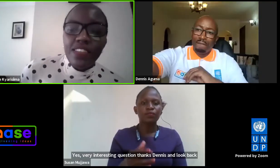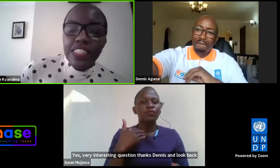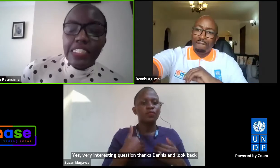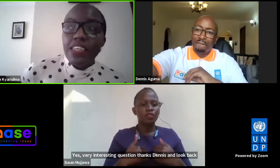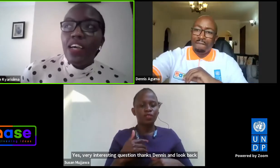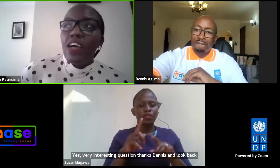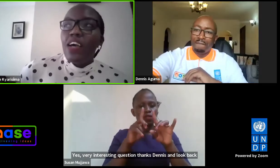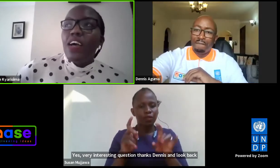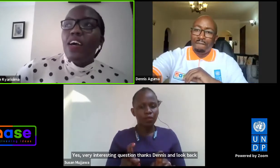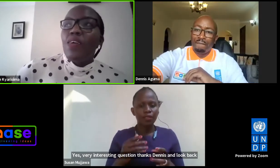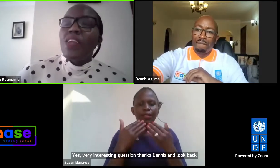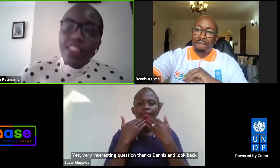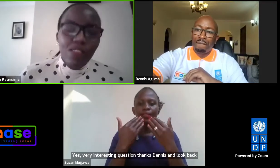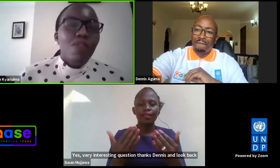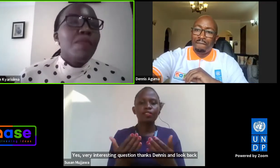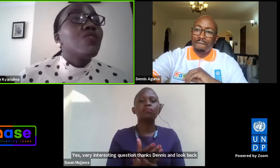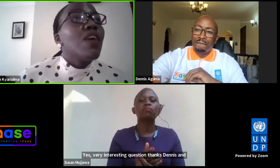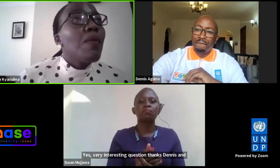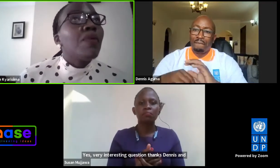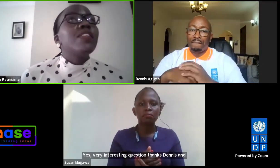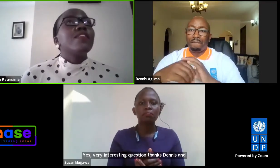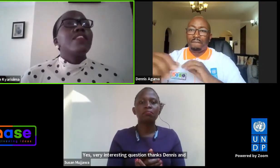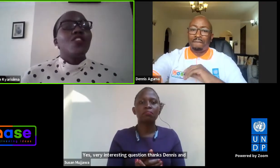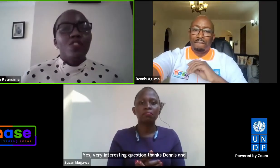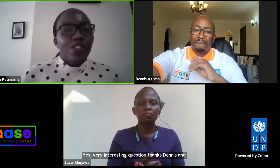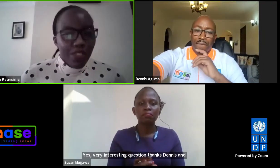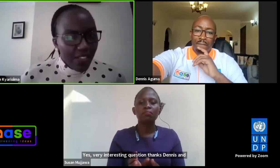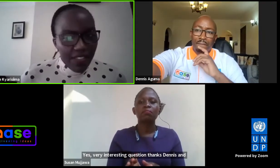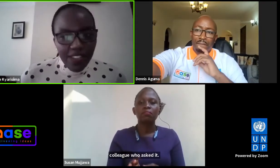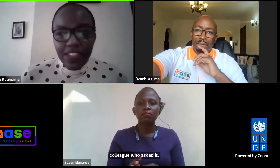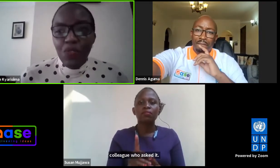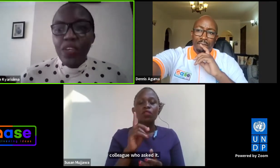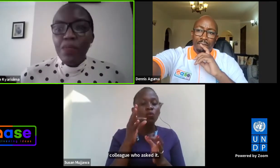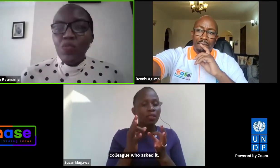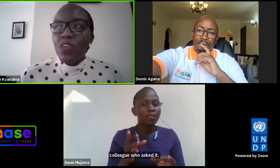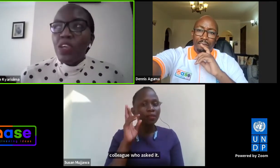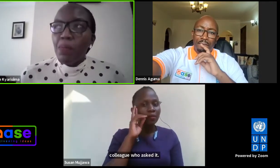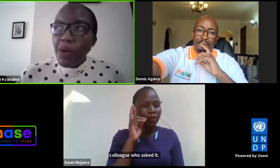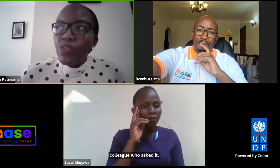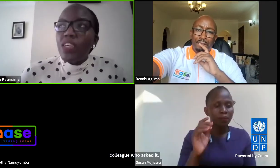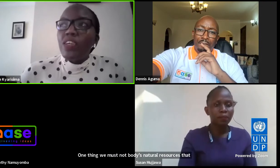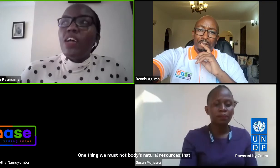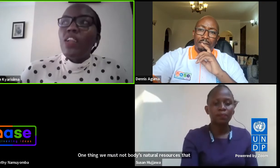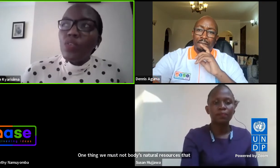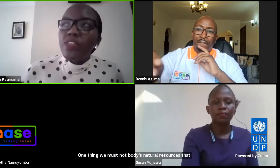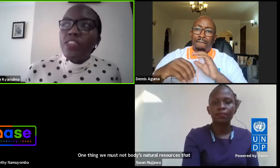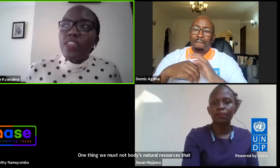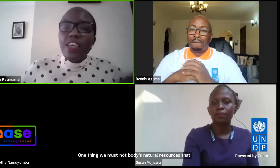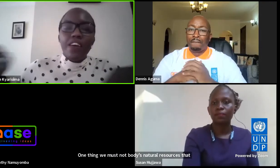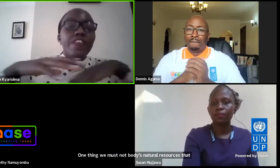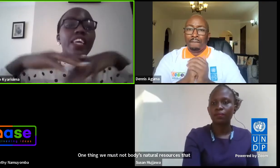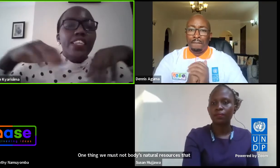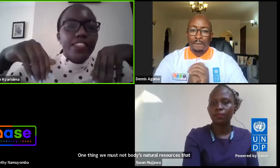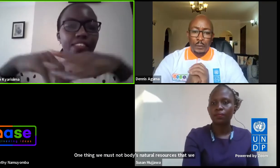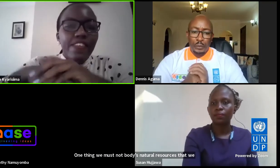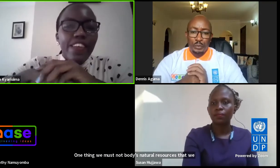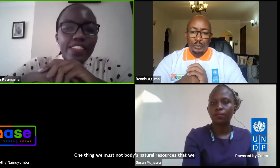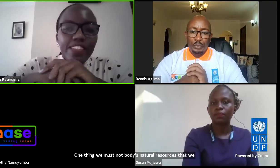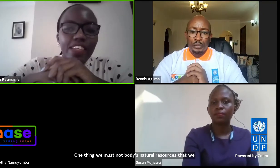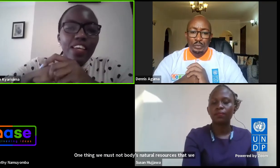who asked it. One thing we must know about these natural resources that we keep talking about a lot is that they are